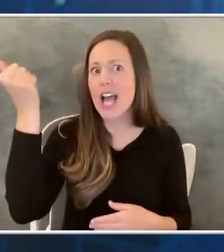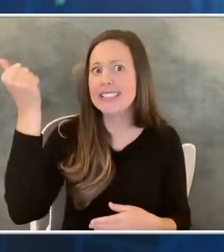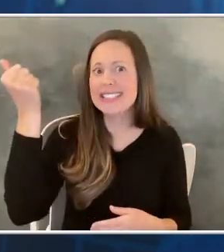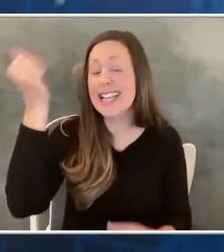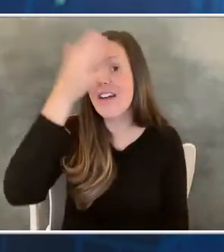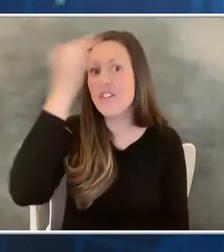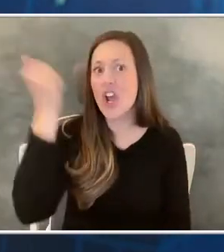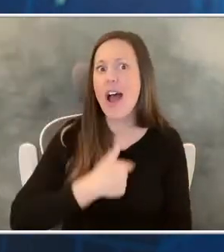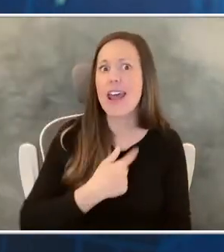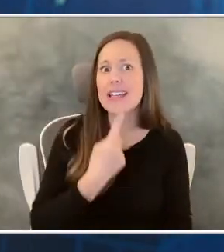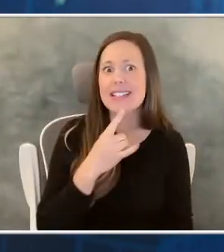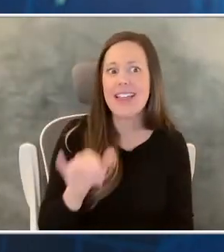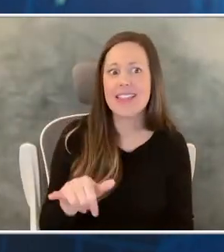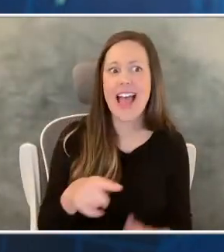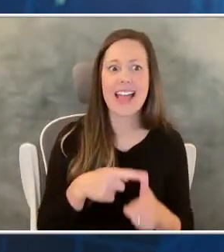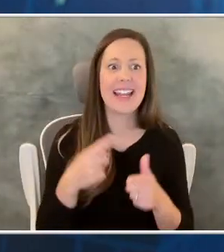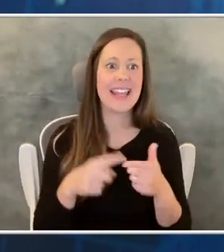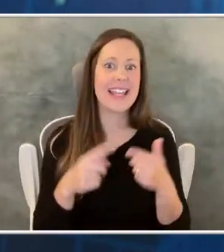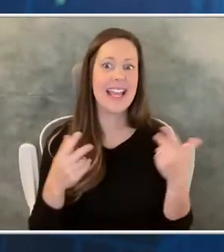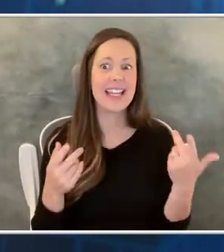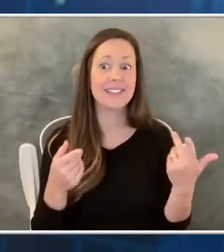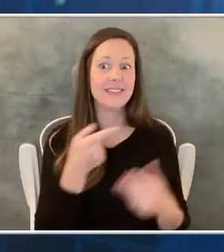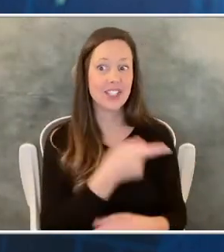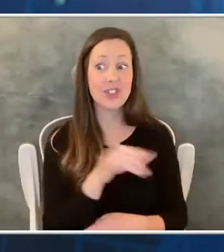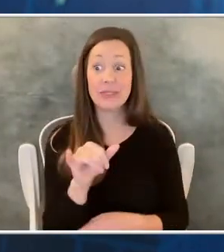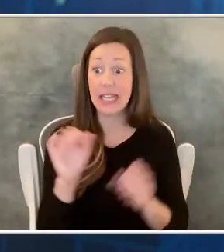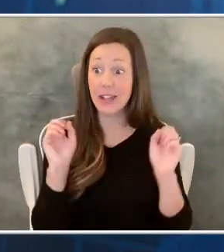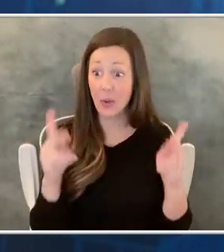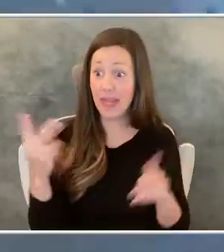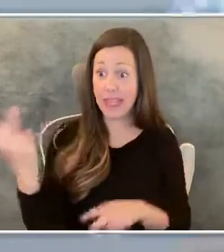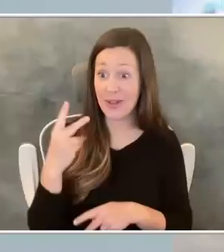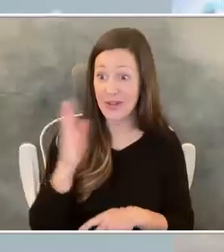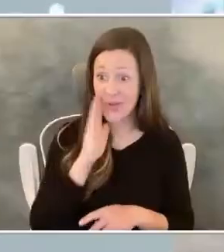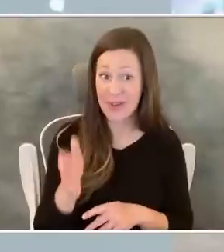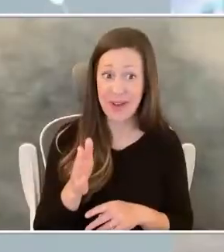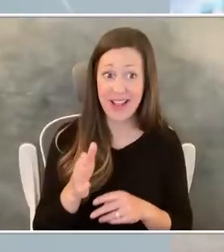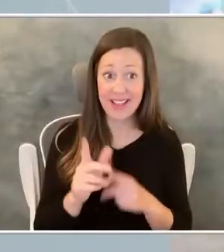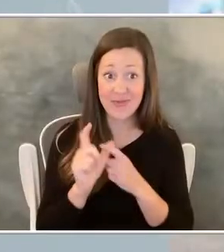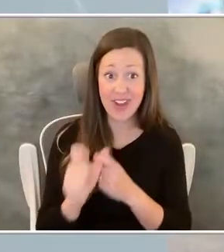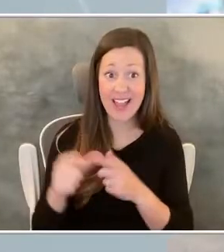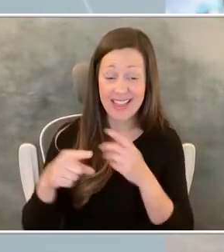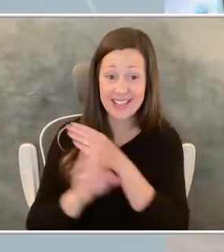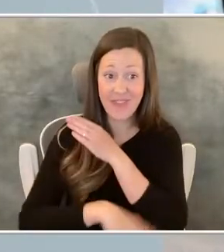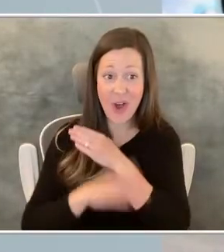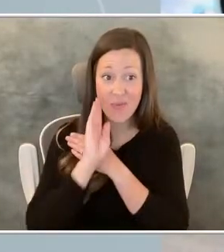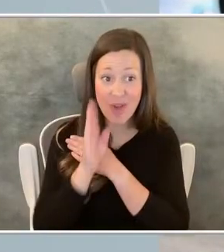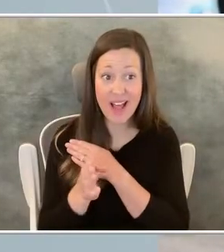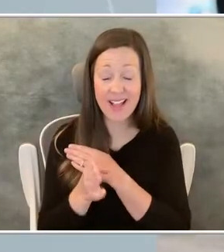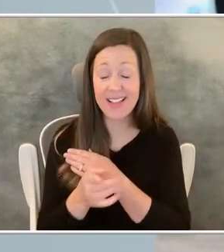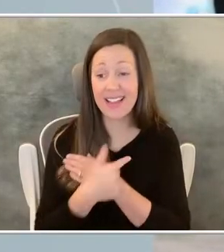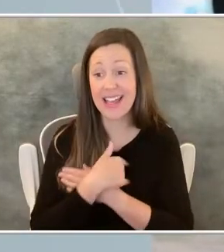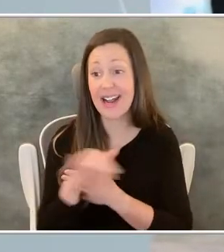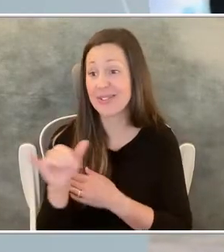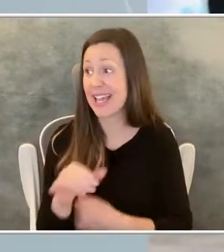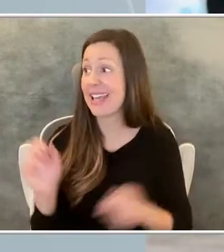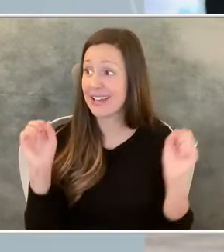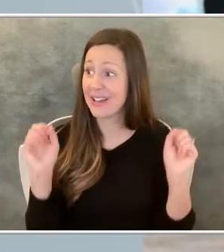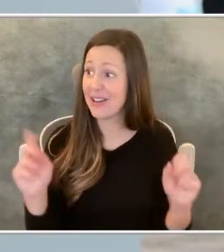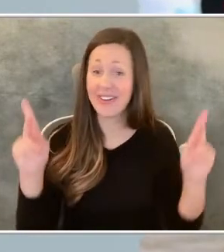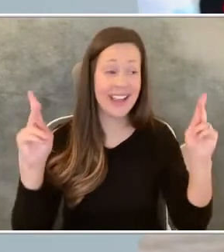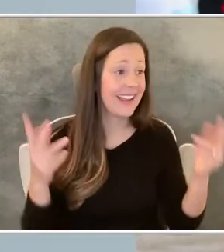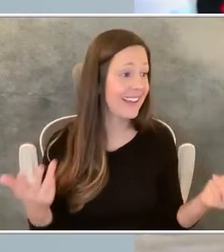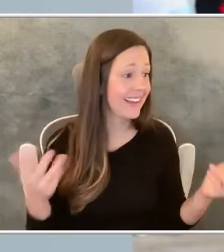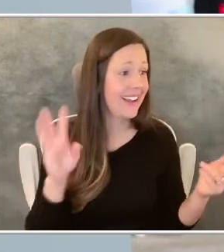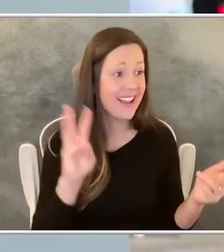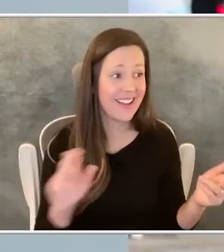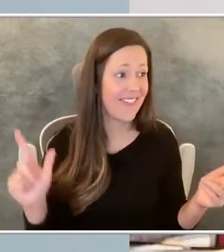Kati earlier this year, she was like, okay, are we running a race this fall? And like, okay, I better start doing